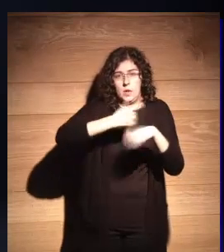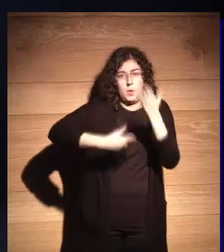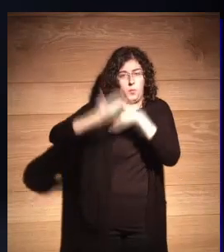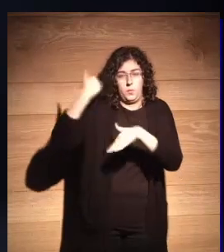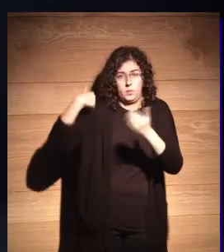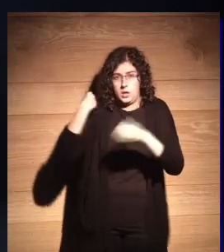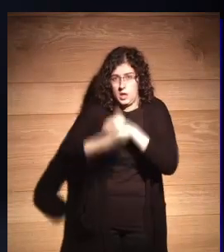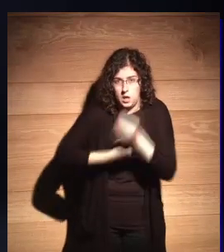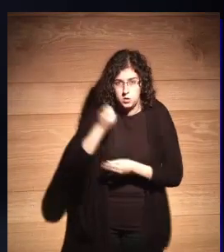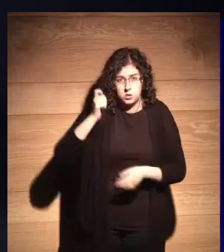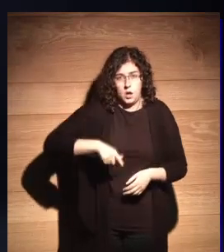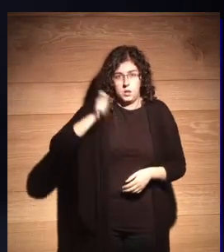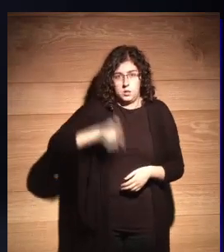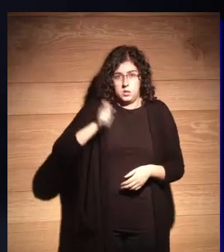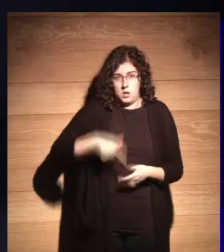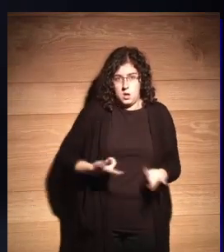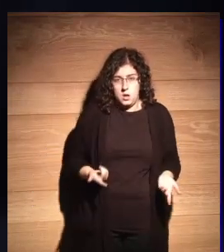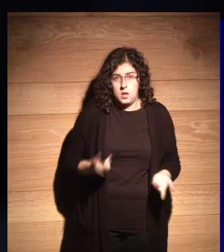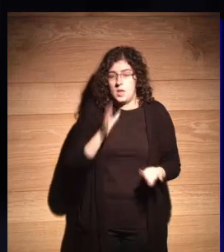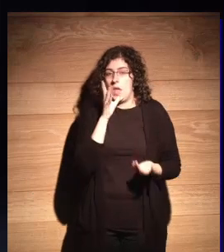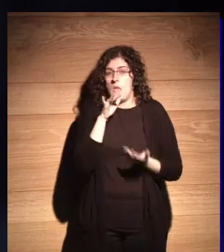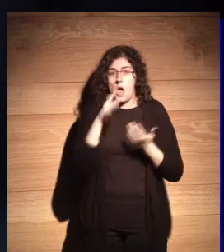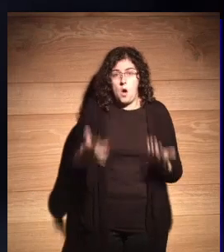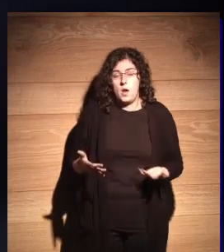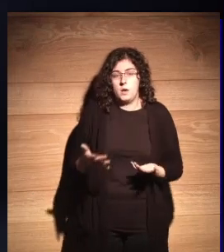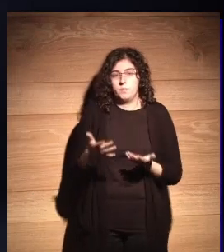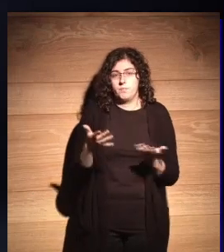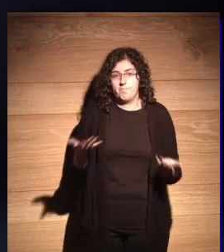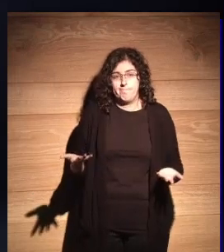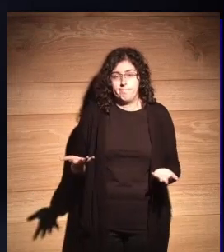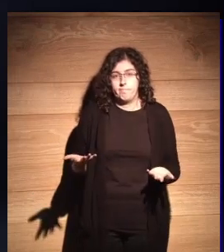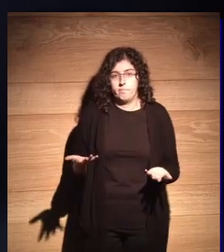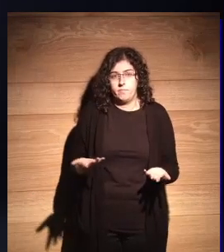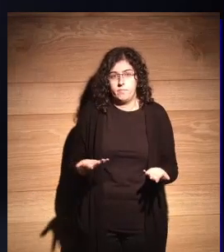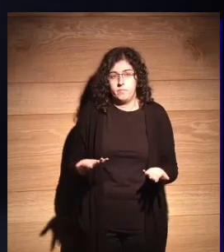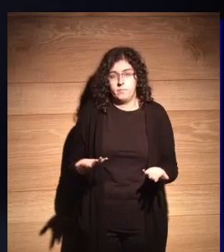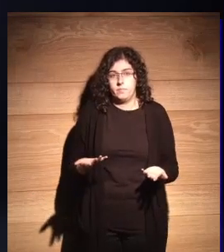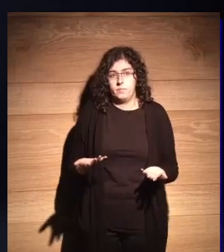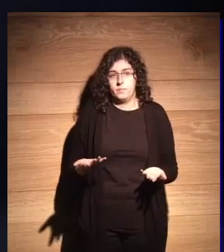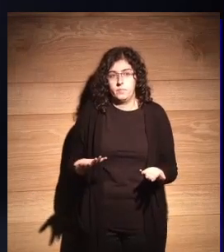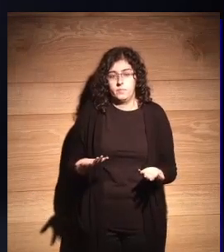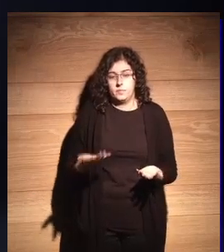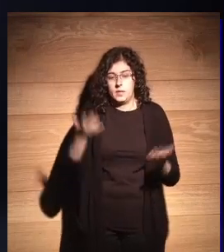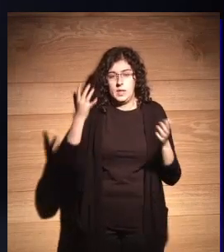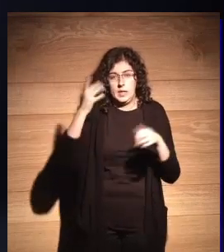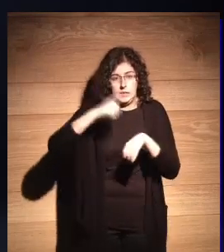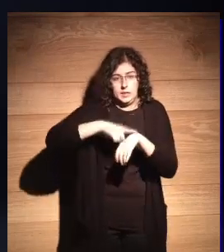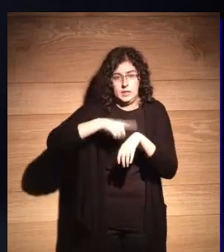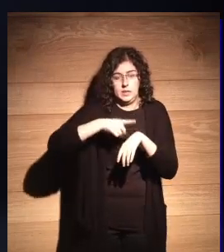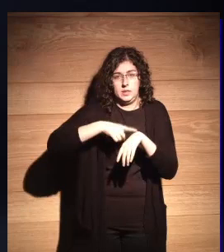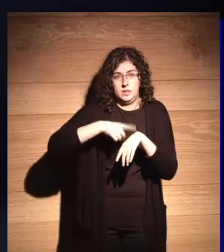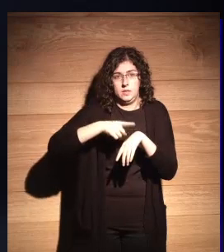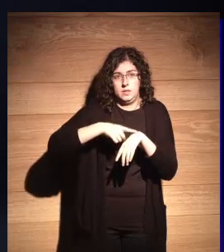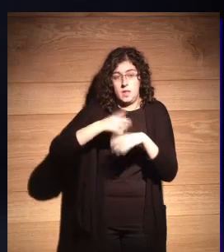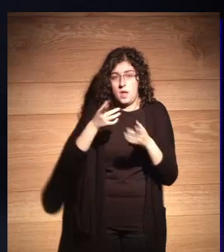decades, and now I just want to, with the brief amount of time I have left on this planet, I